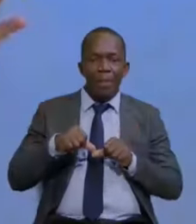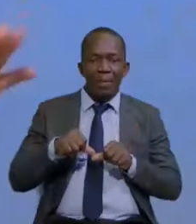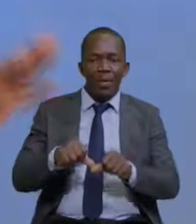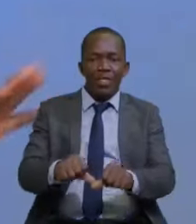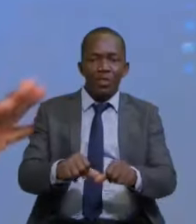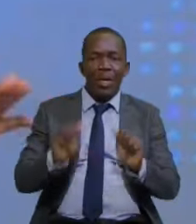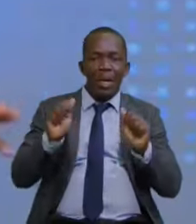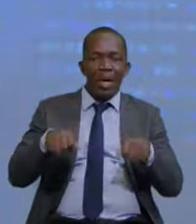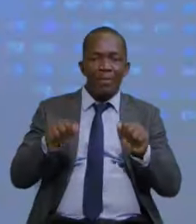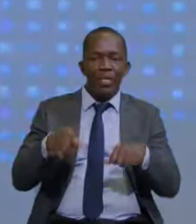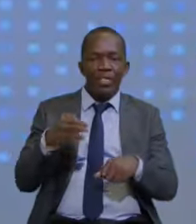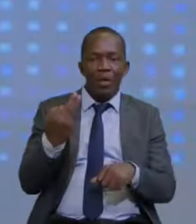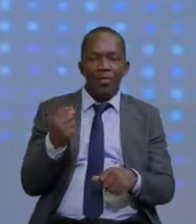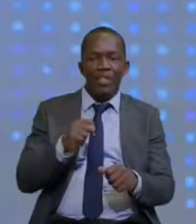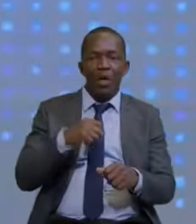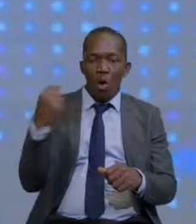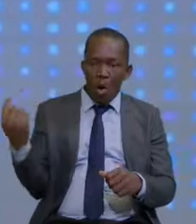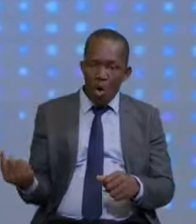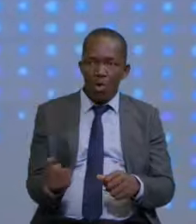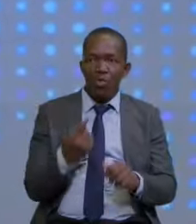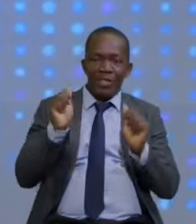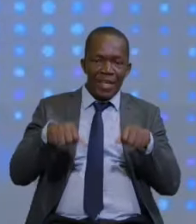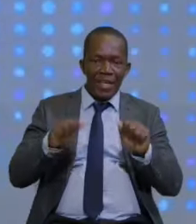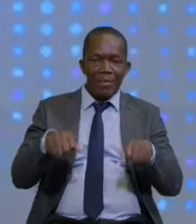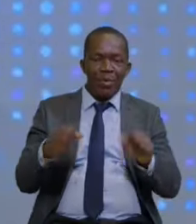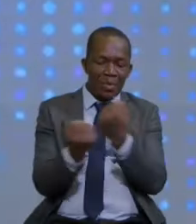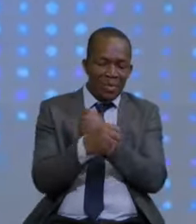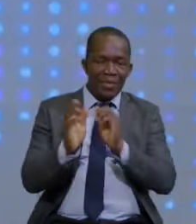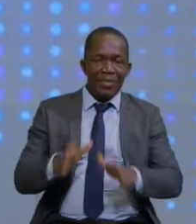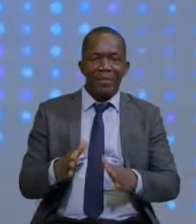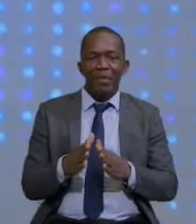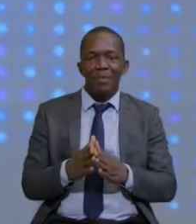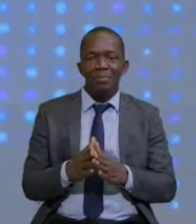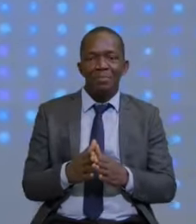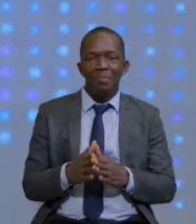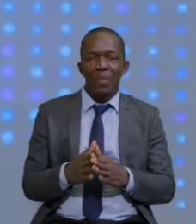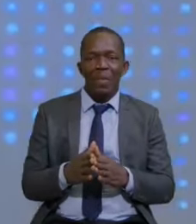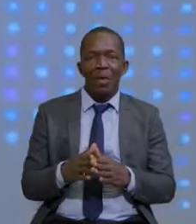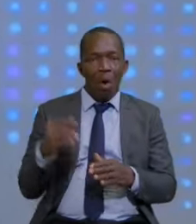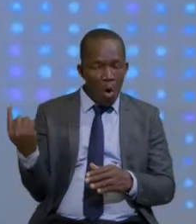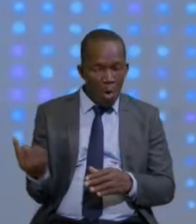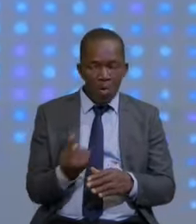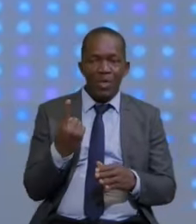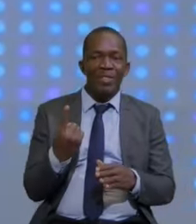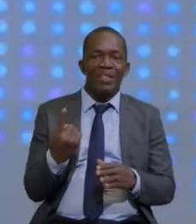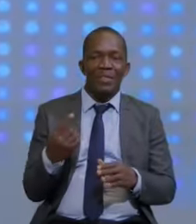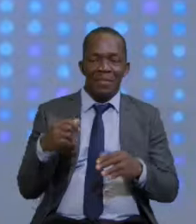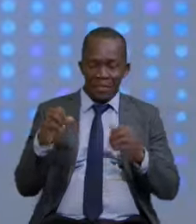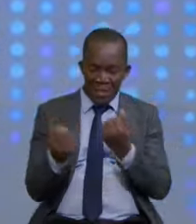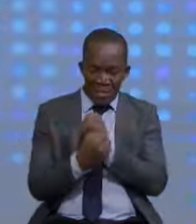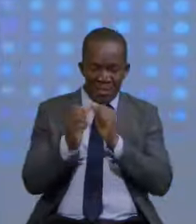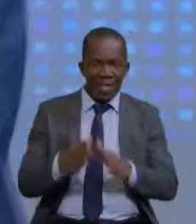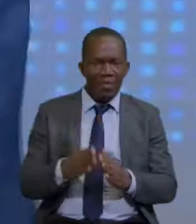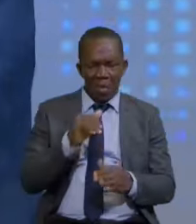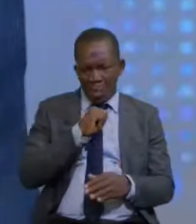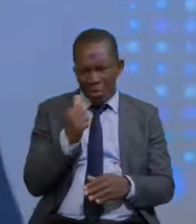Always able, not sometimes able, always able, not occasionally able, always able,